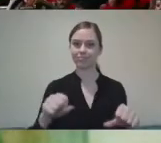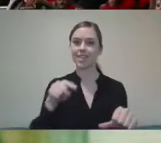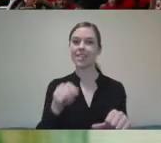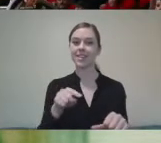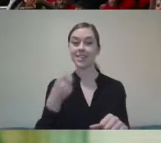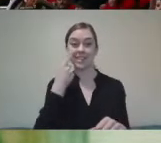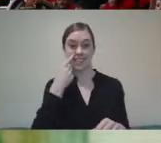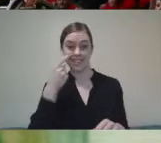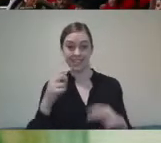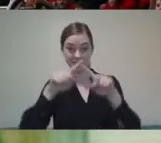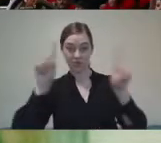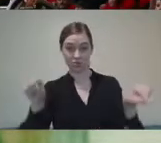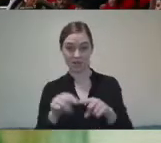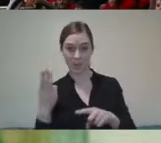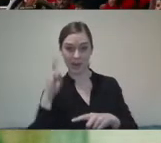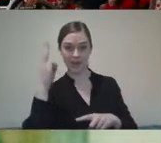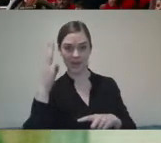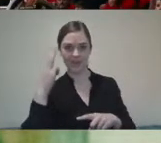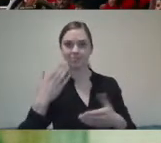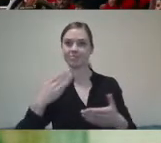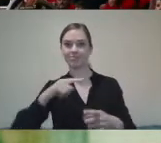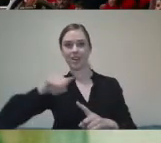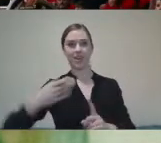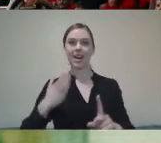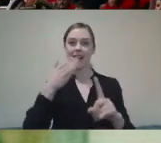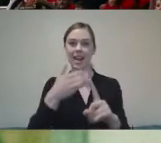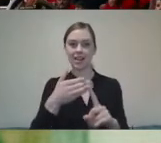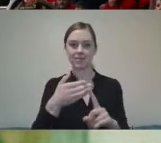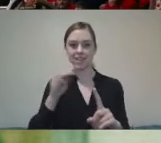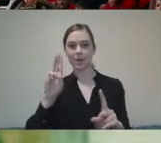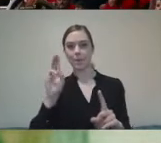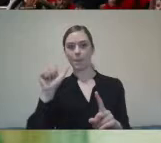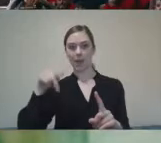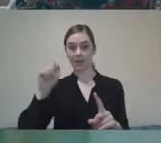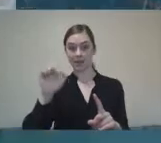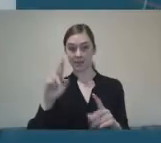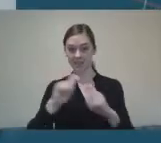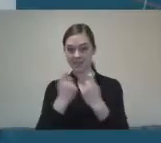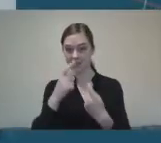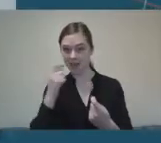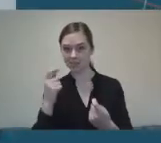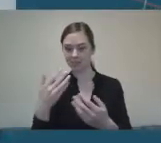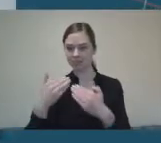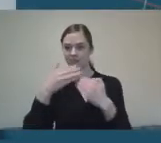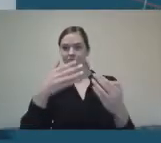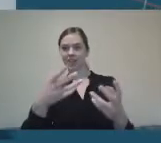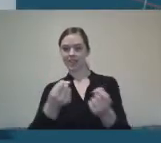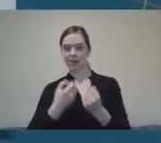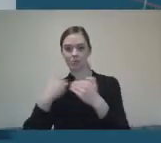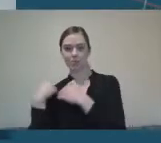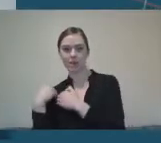is what we're really aiming to get, is the likes of Portlaoise Panthers there, who have taken on the role as a mainstream club